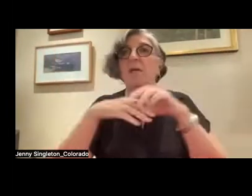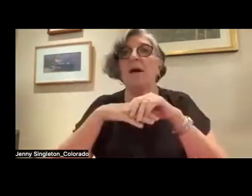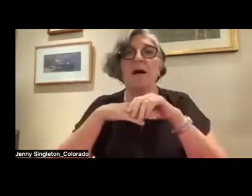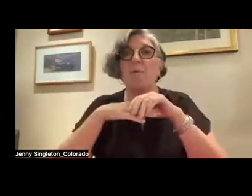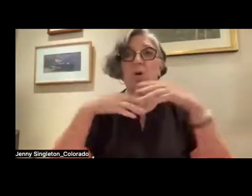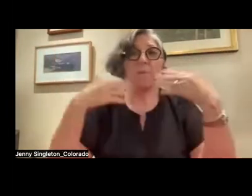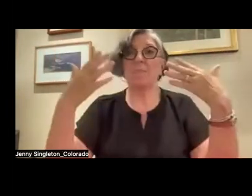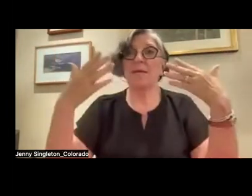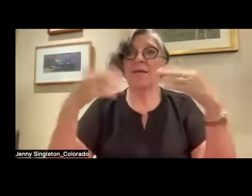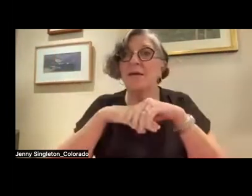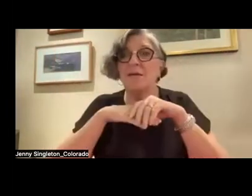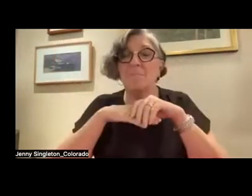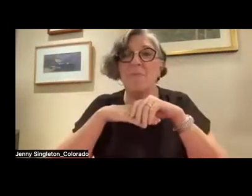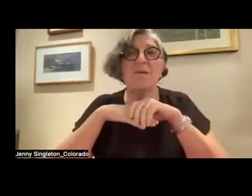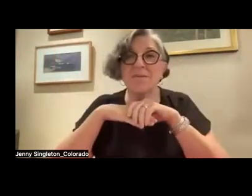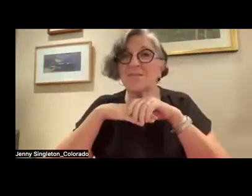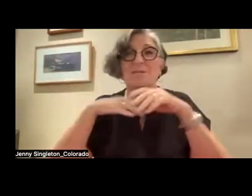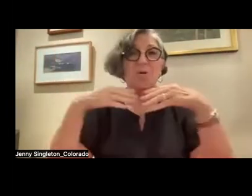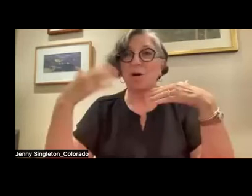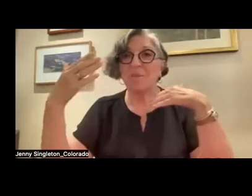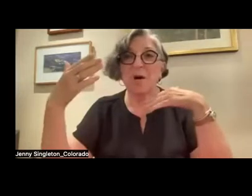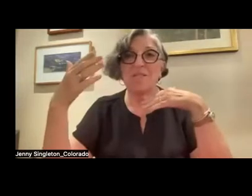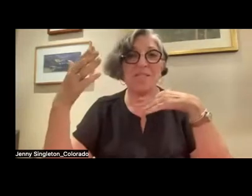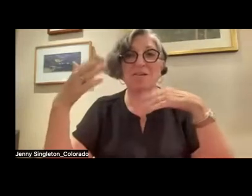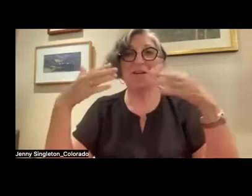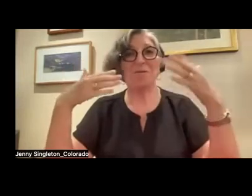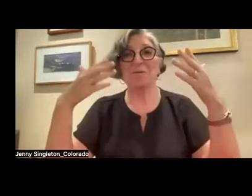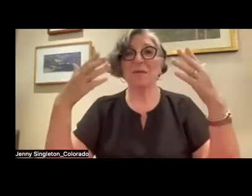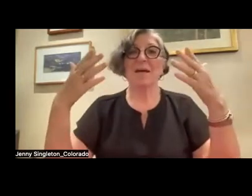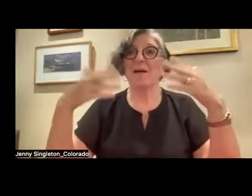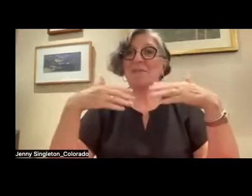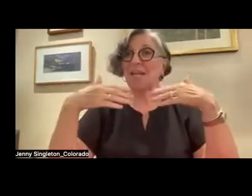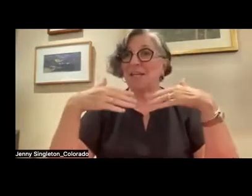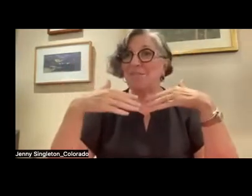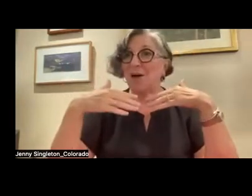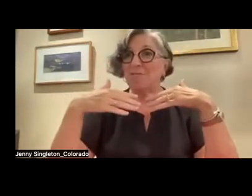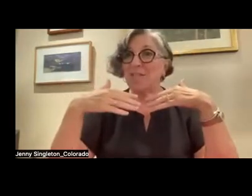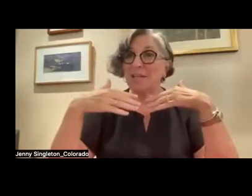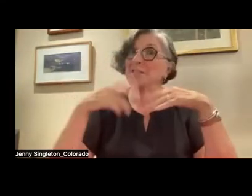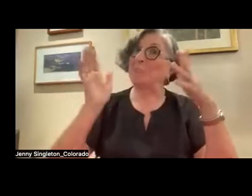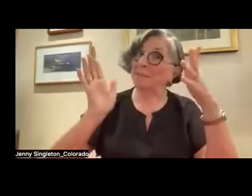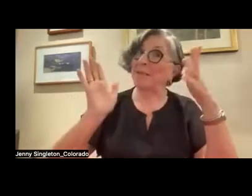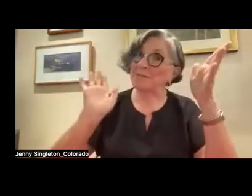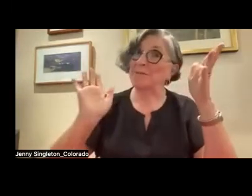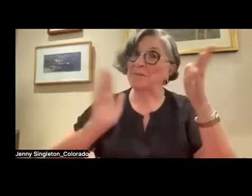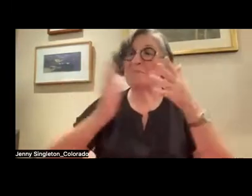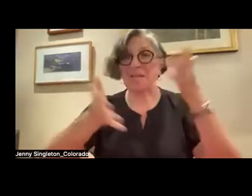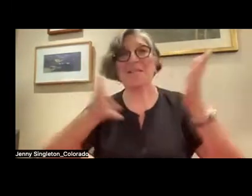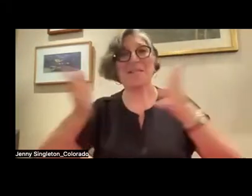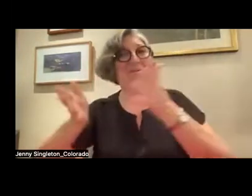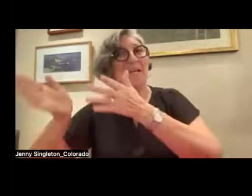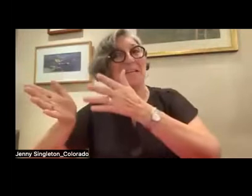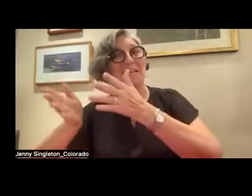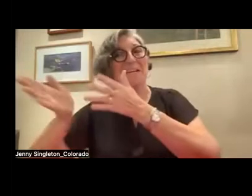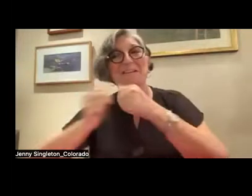mill, or maybe monks who are in a monastery who have taken a vow of silence, but they seem to think